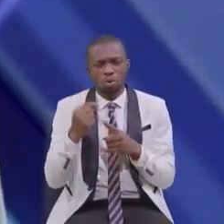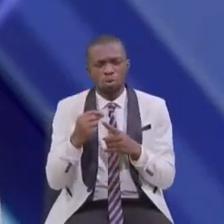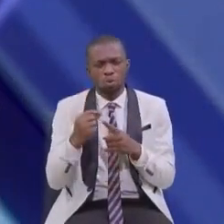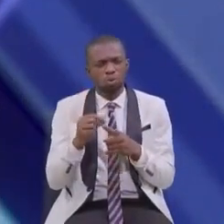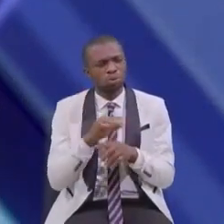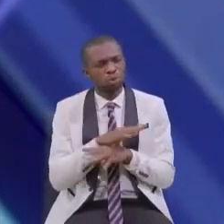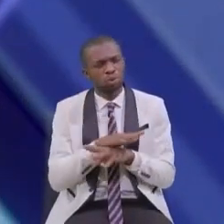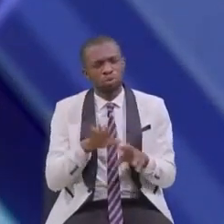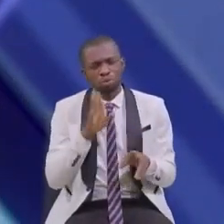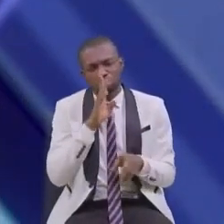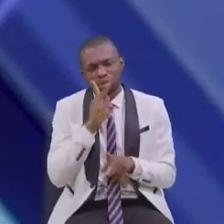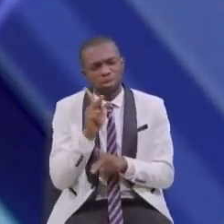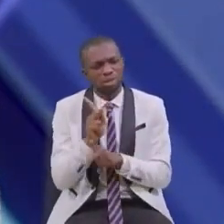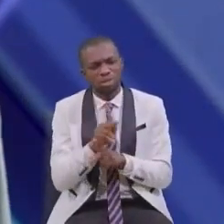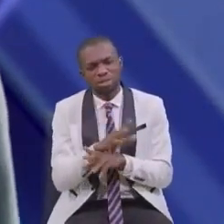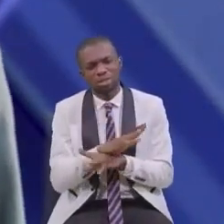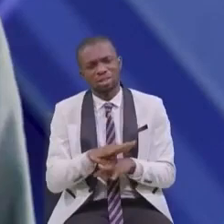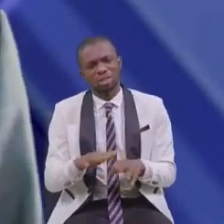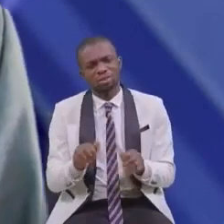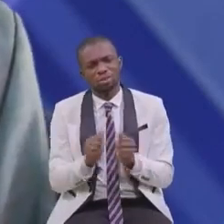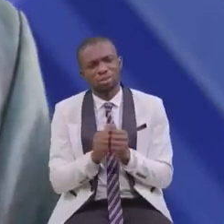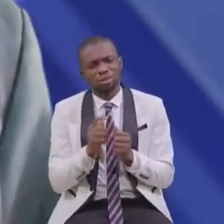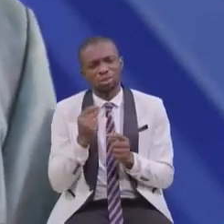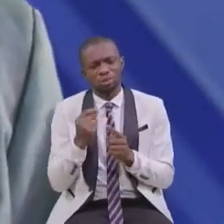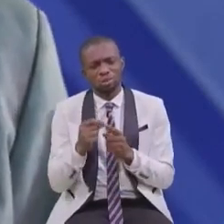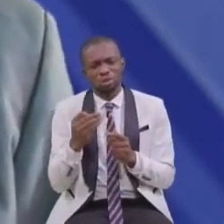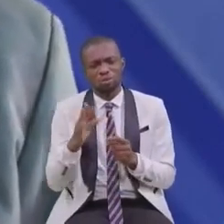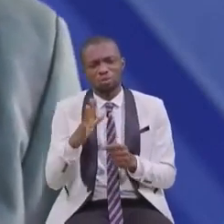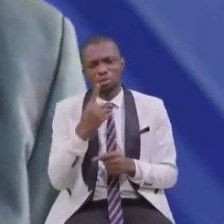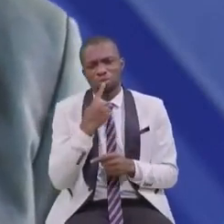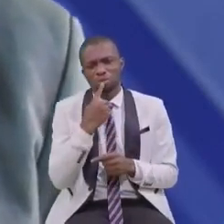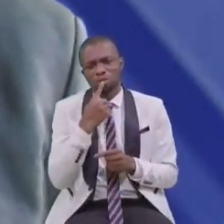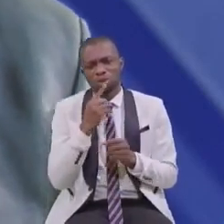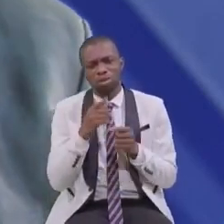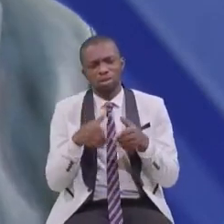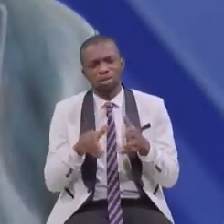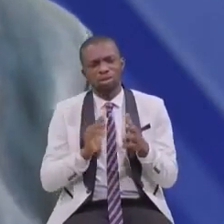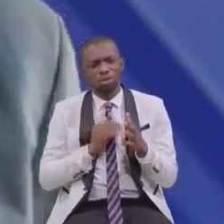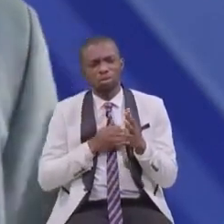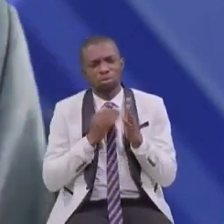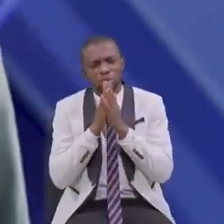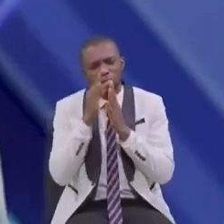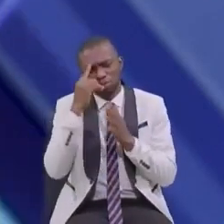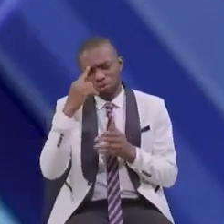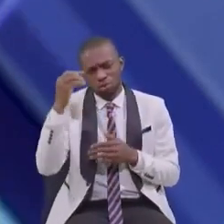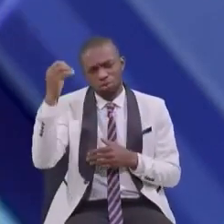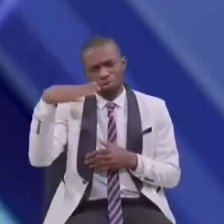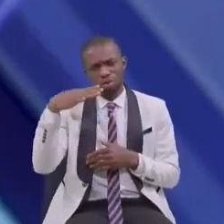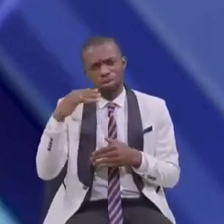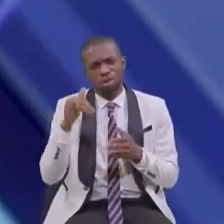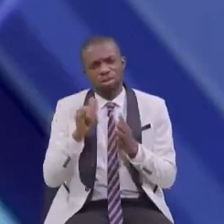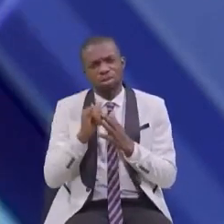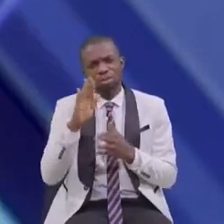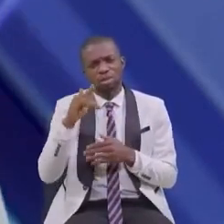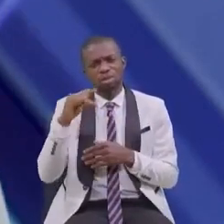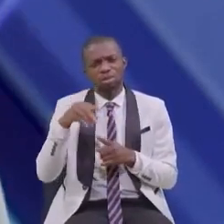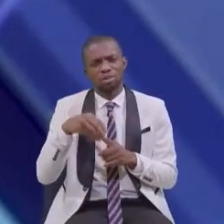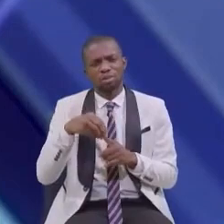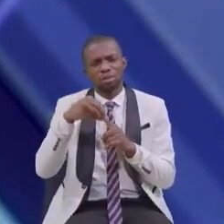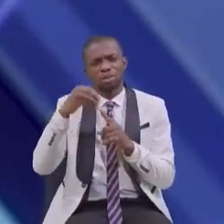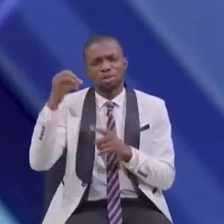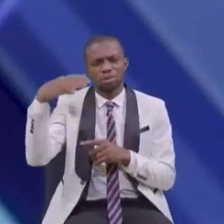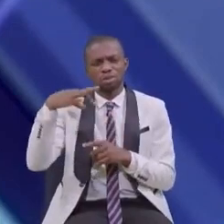careless with the words of our mouth. Let's pray for grace, so that by His special grace we shall